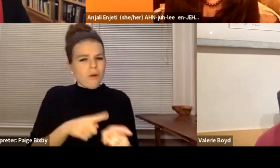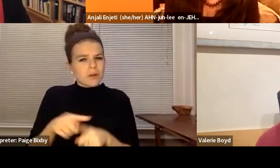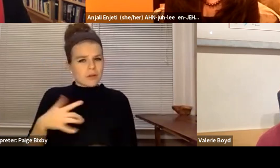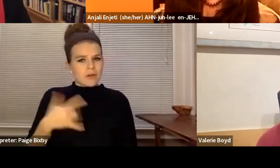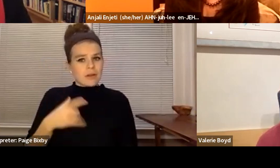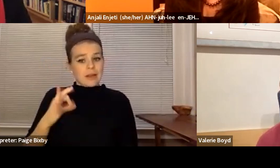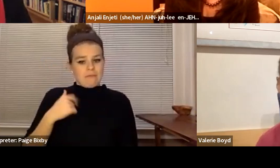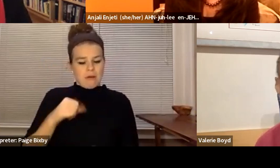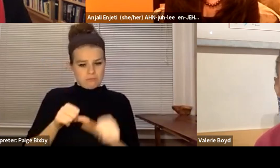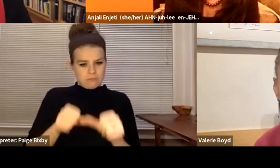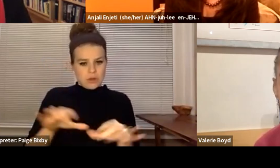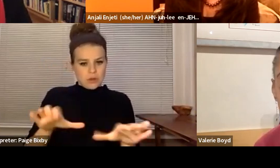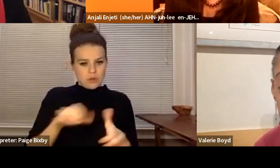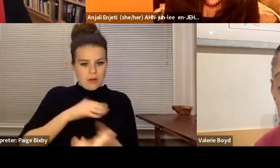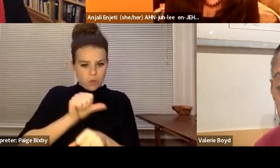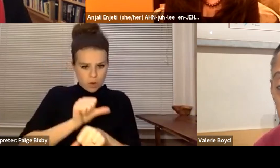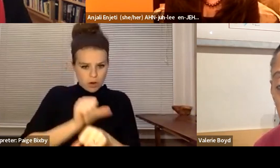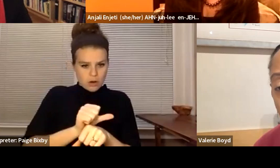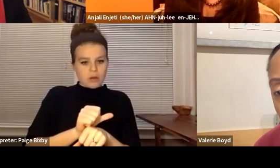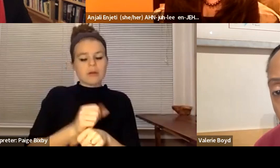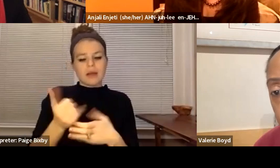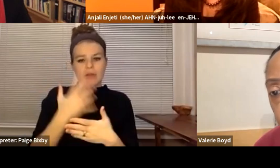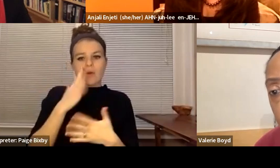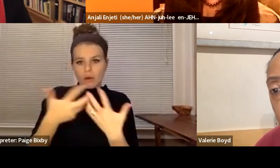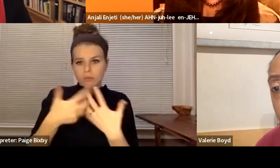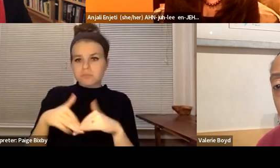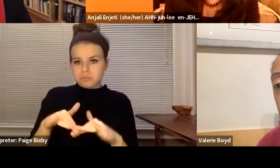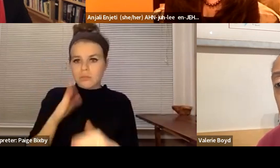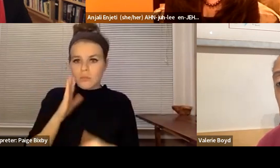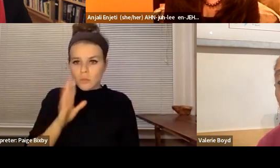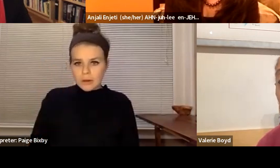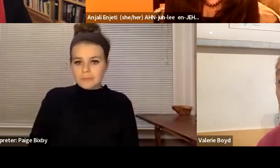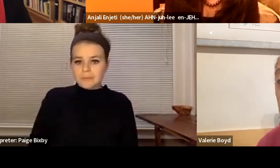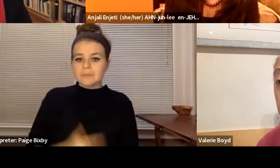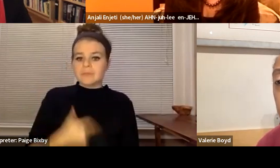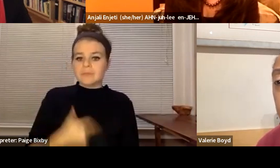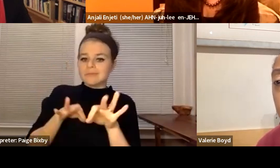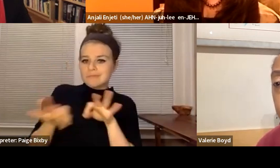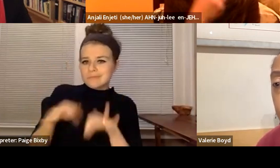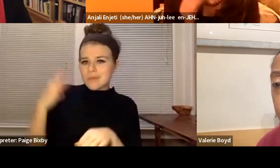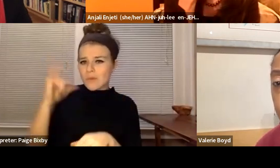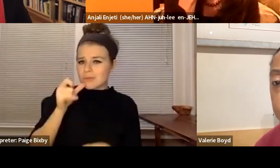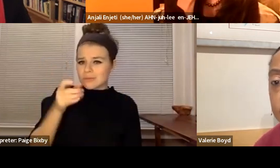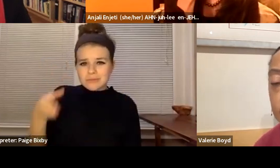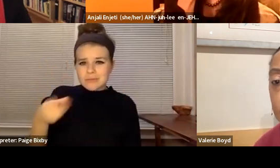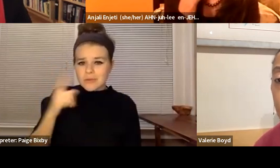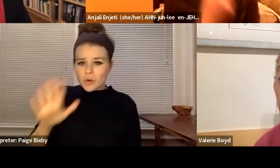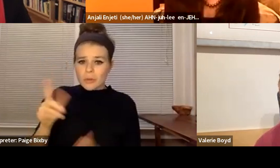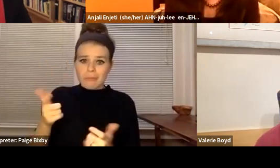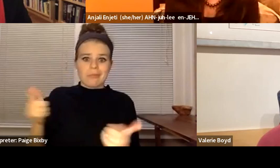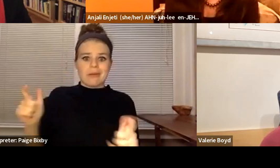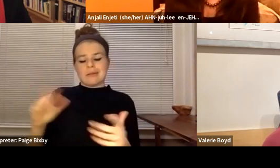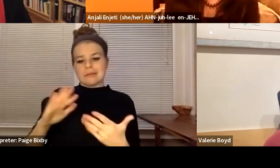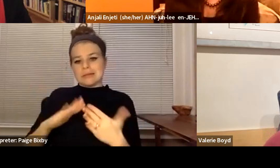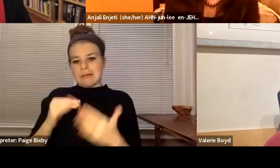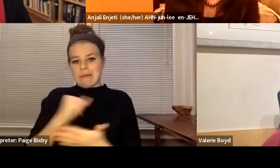my work, things would be okay. I explained my absence at her big city arts and lecture reading, that